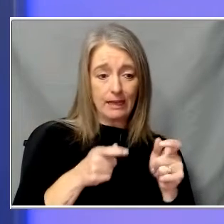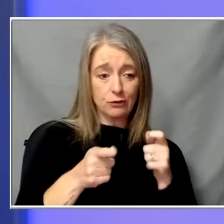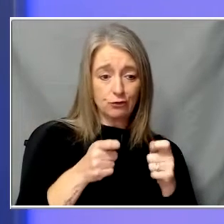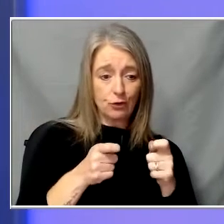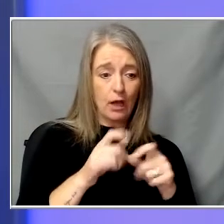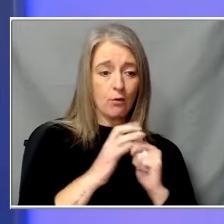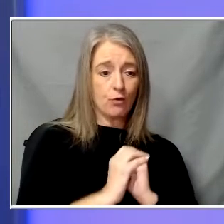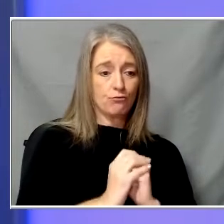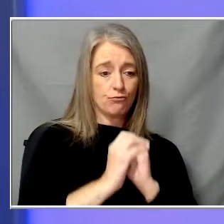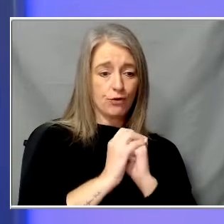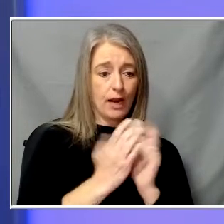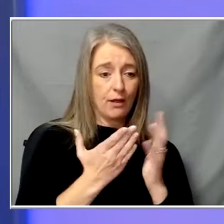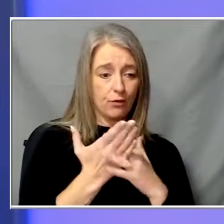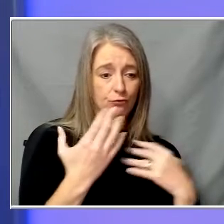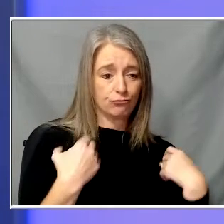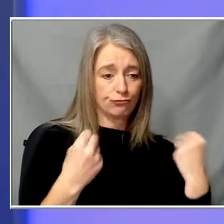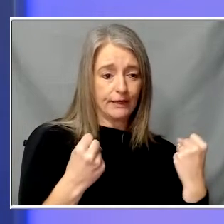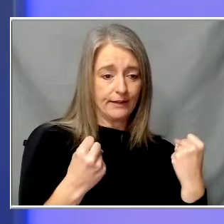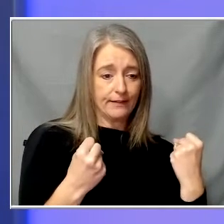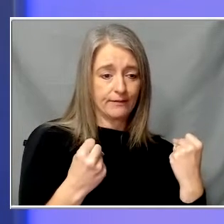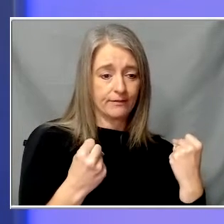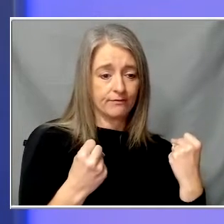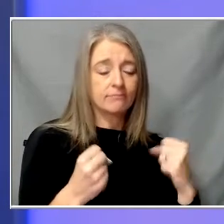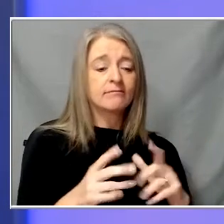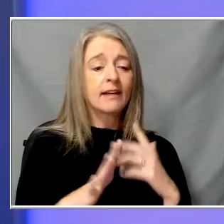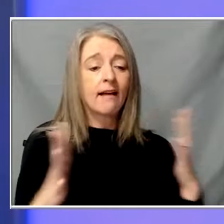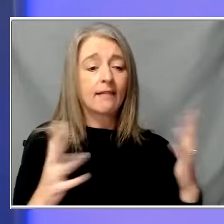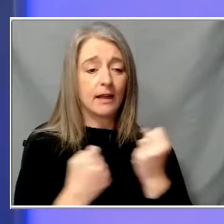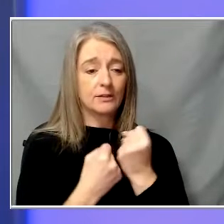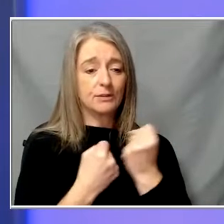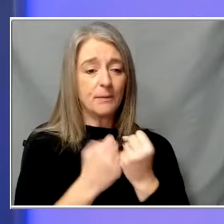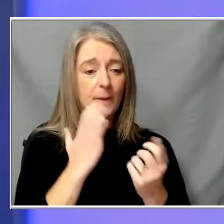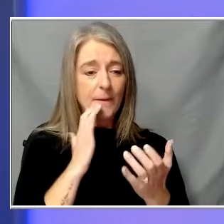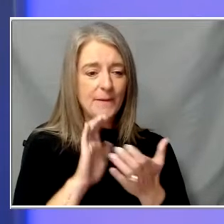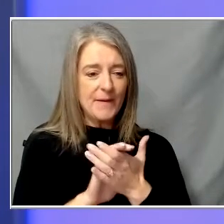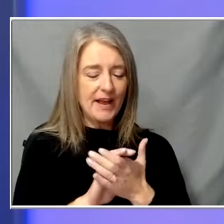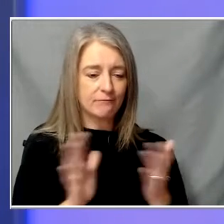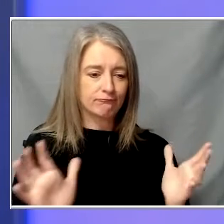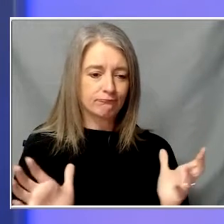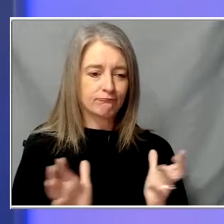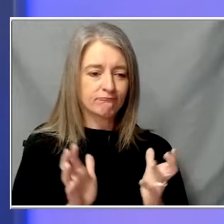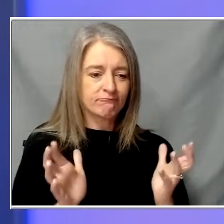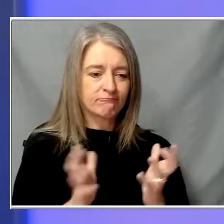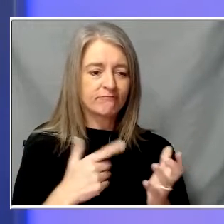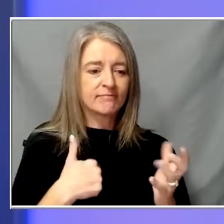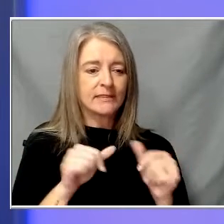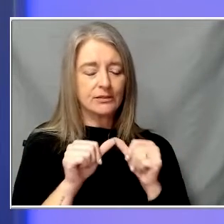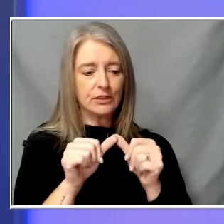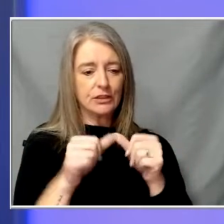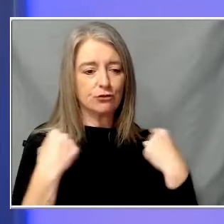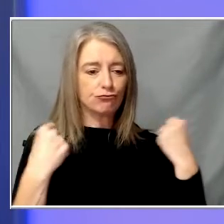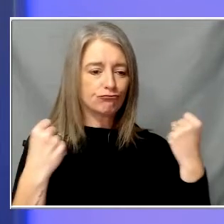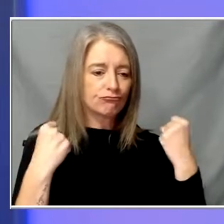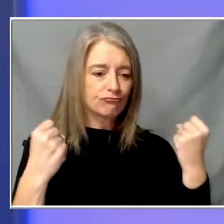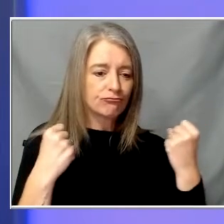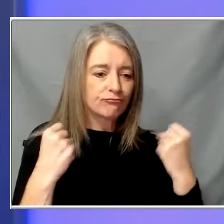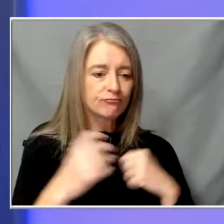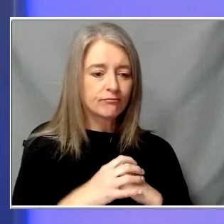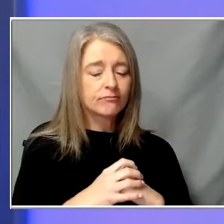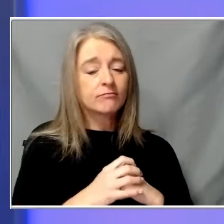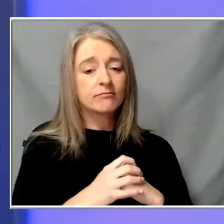it. And I've had a lot of support with my wife, encouraging me to continue to work out.